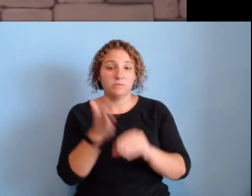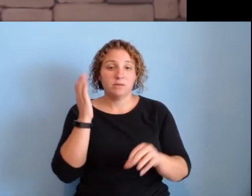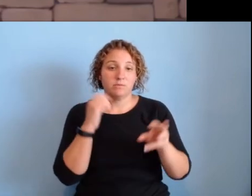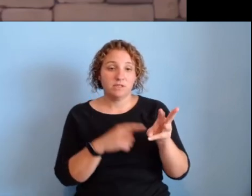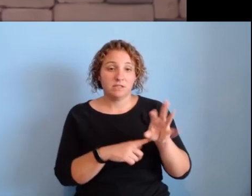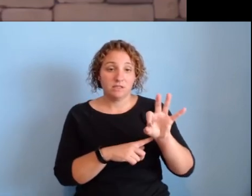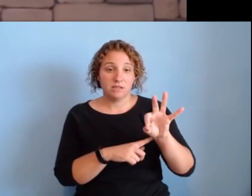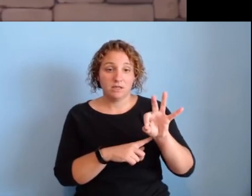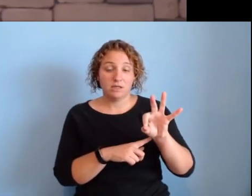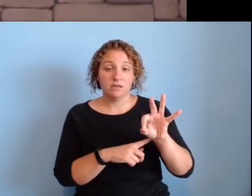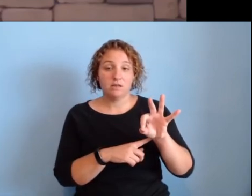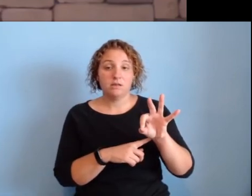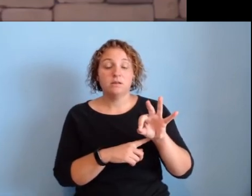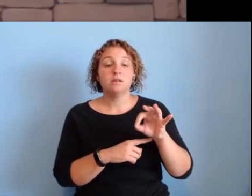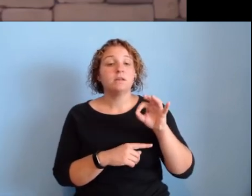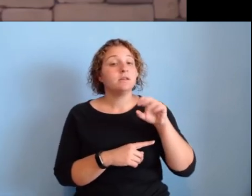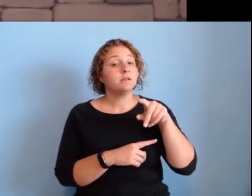Psalm of David.